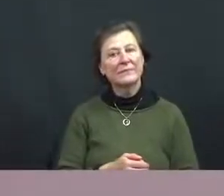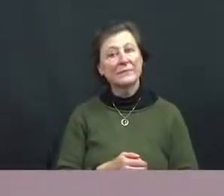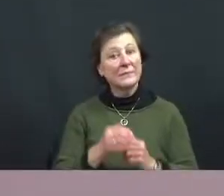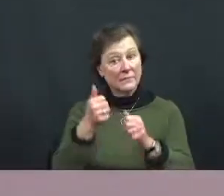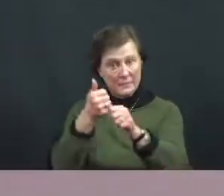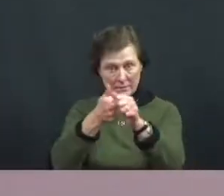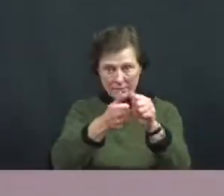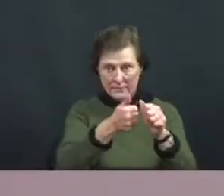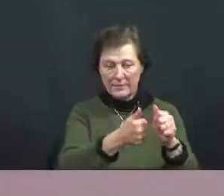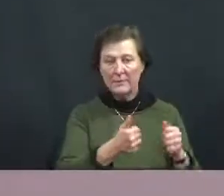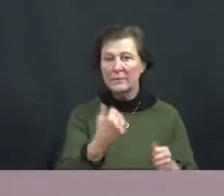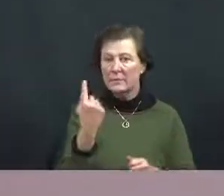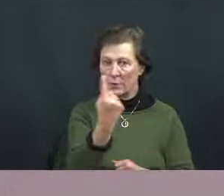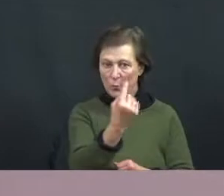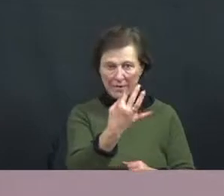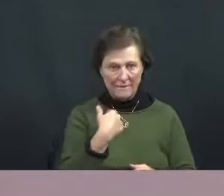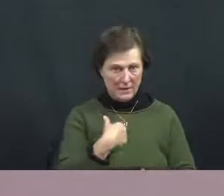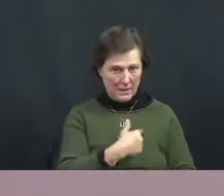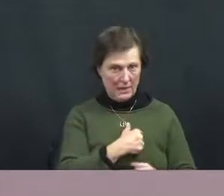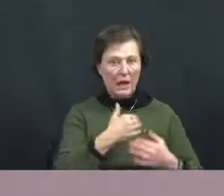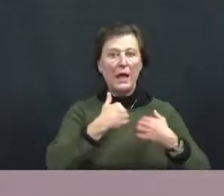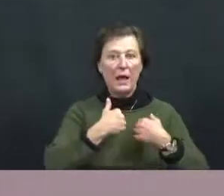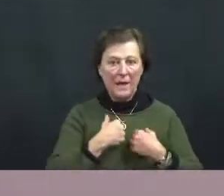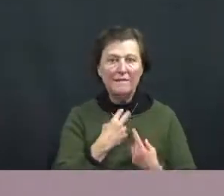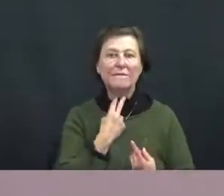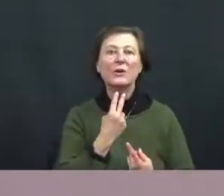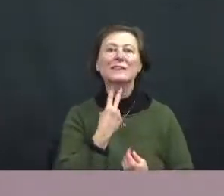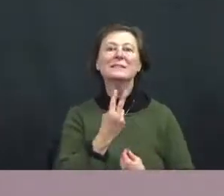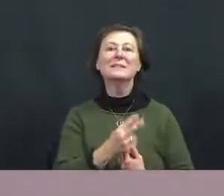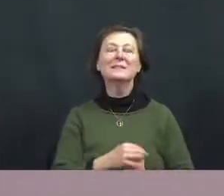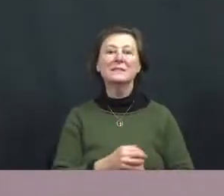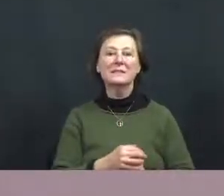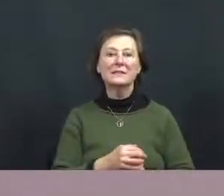Each one of us has a voice.